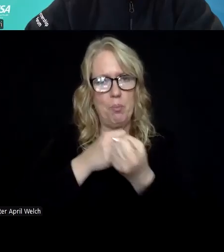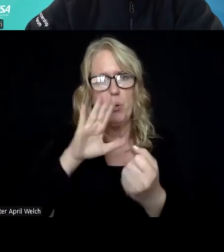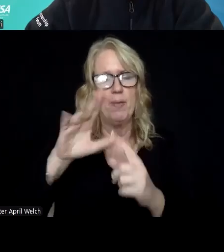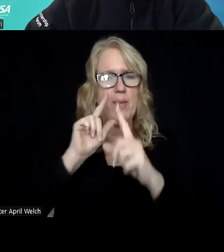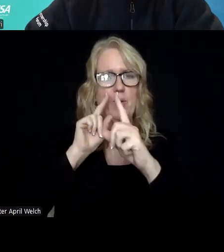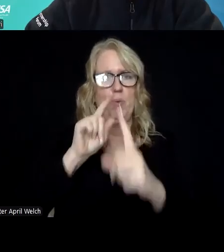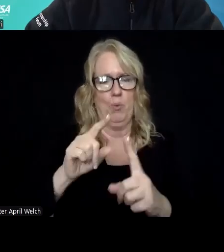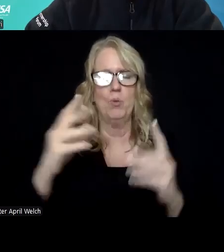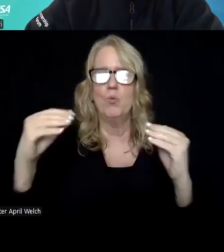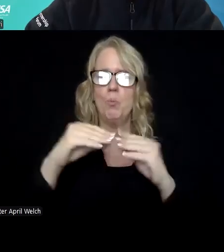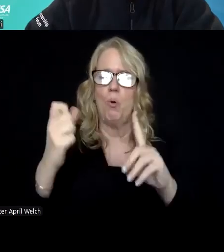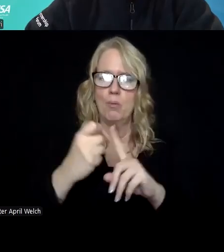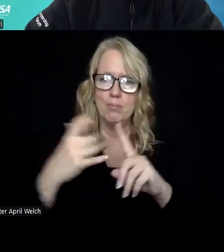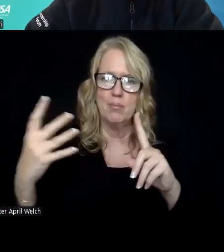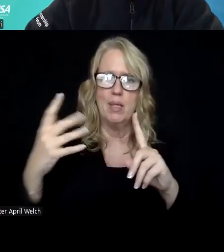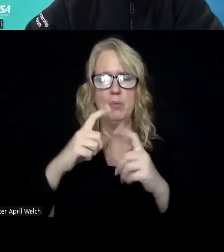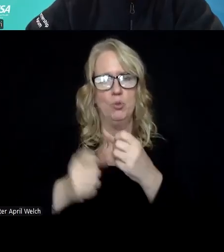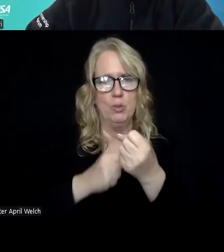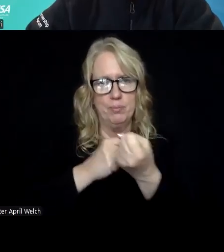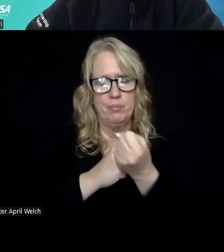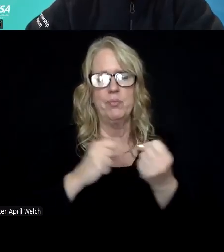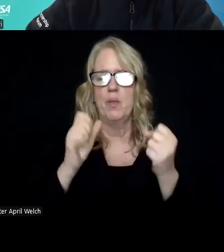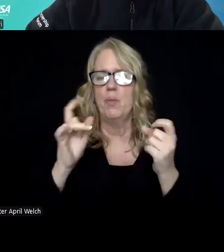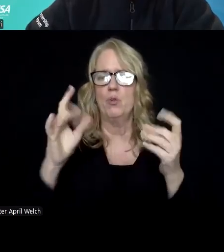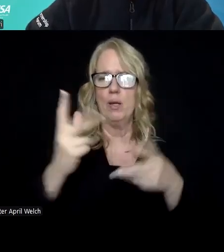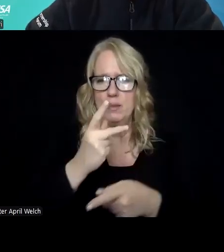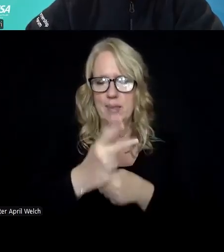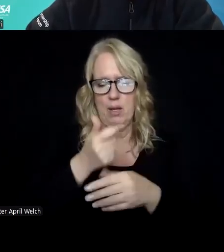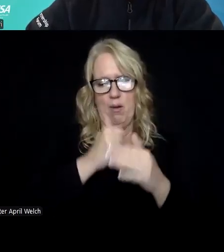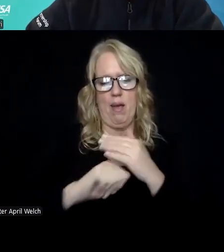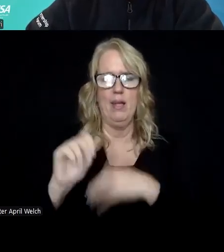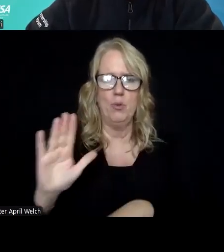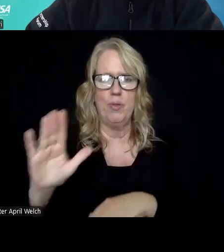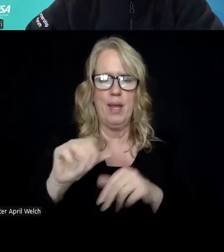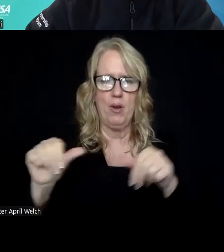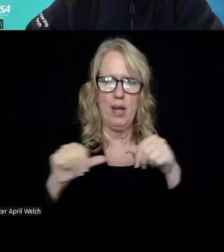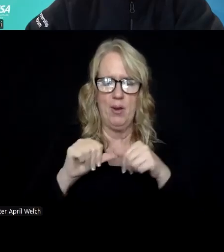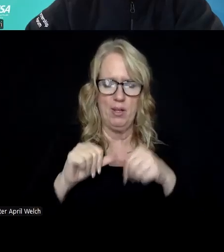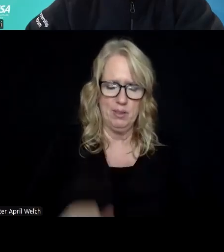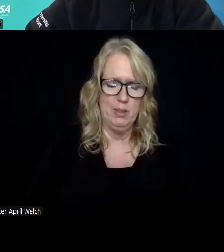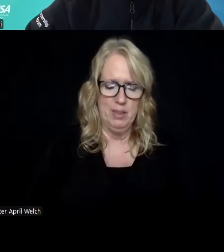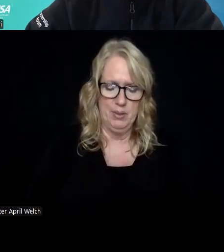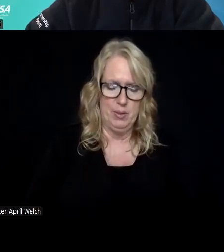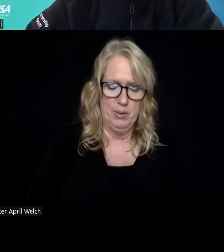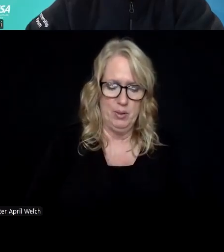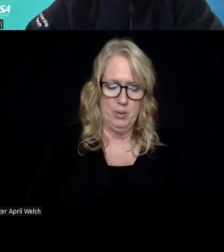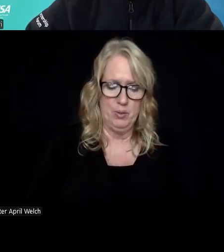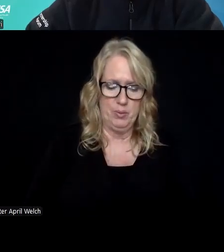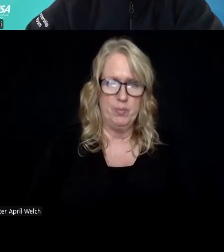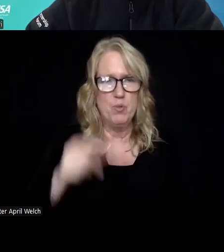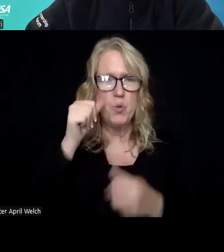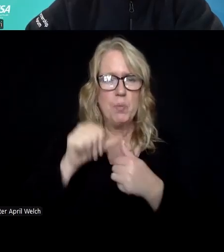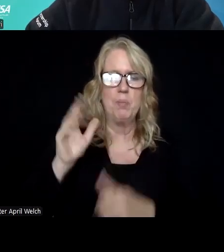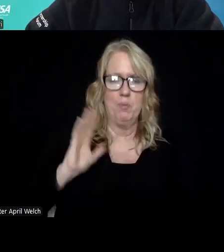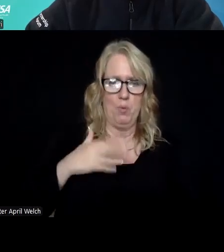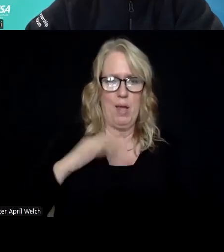in expanding and strengthening crisis care within their jurisdictions. Many of you probably remember that we had our first